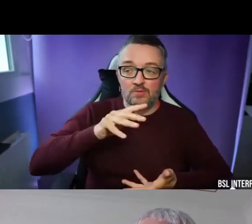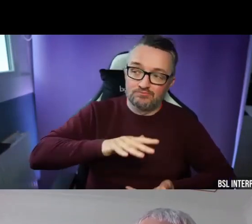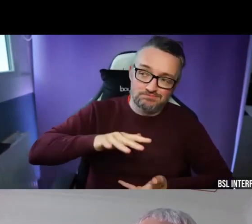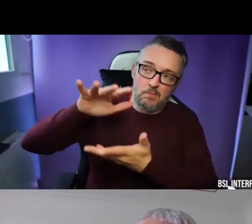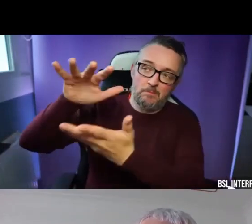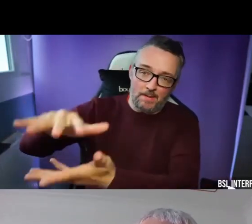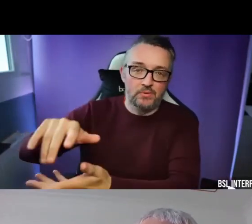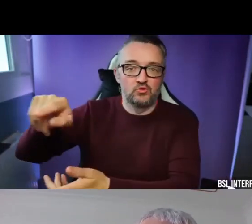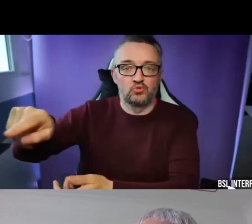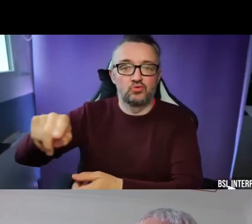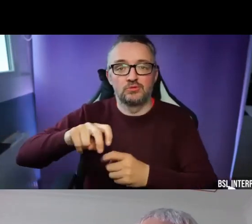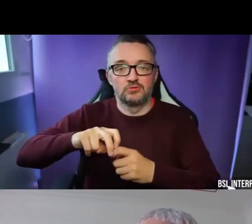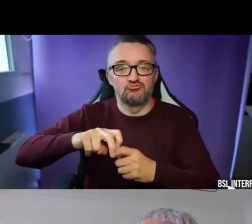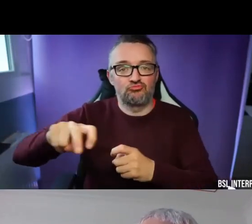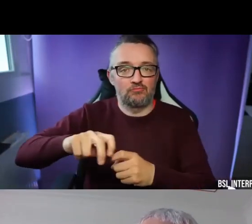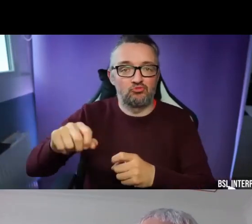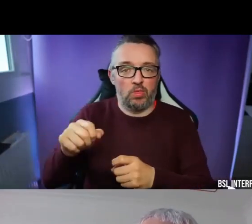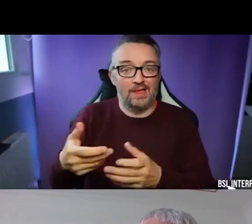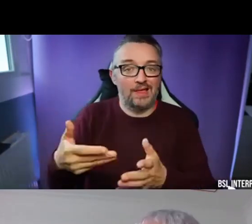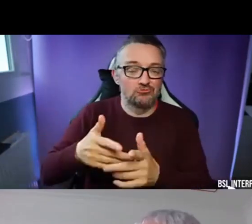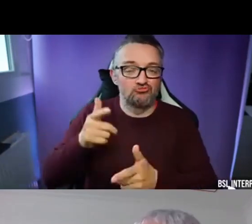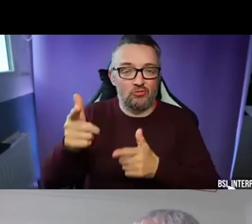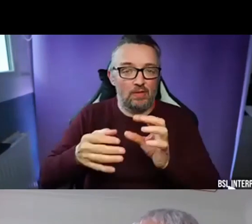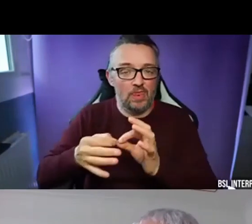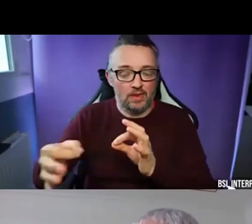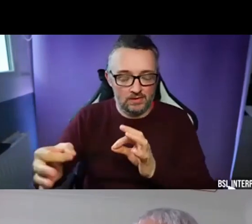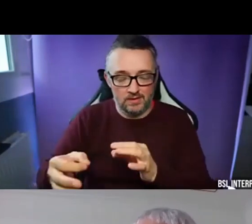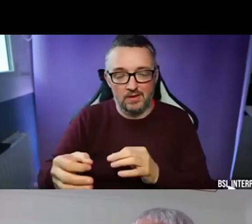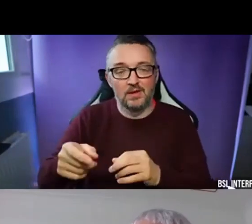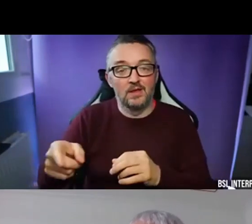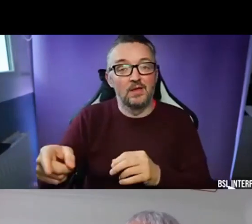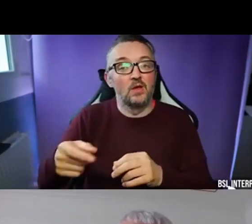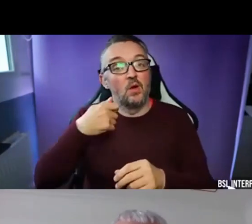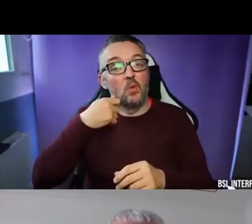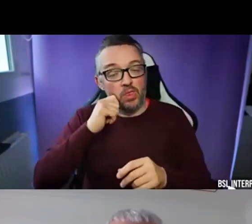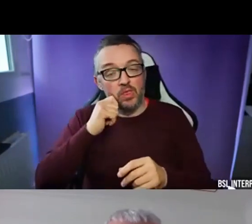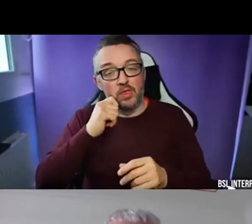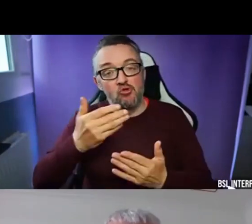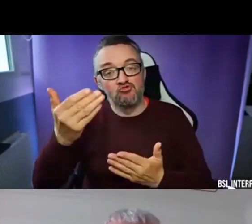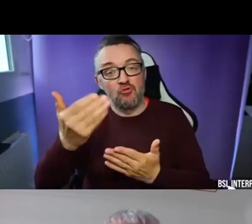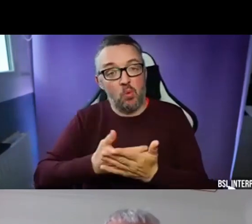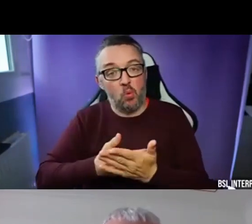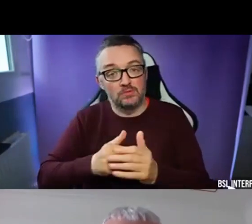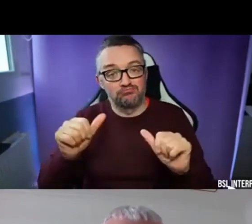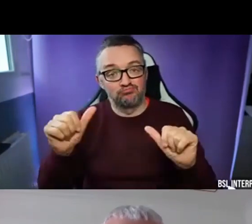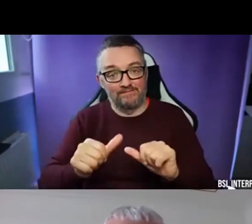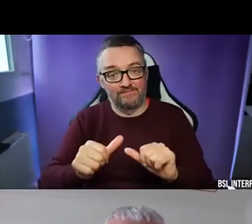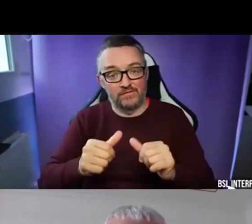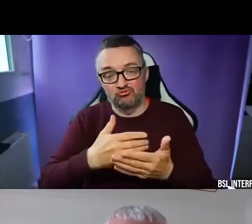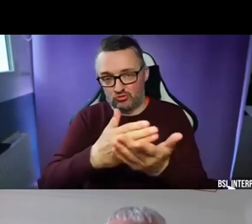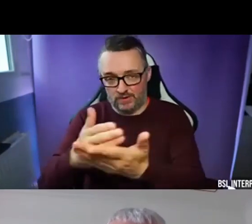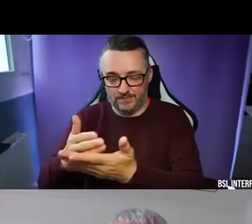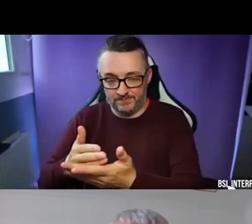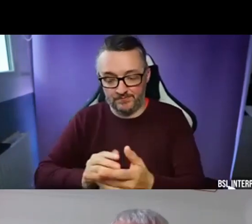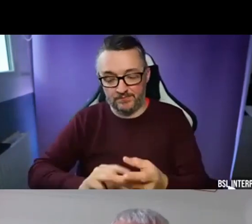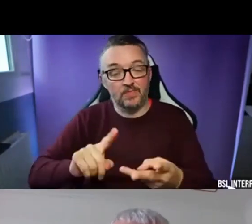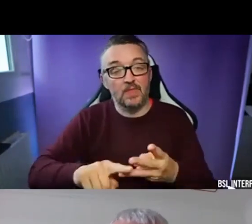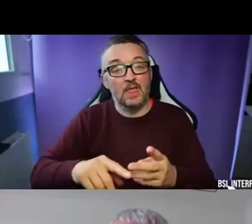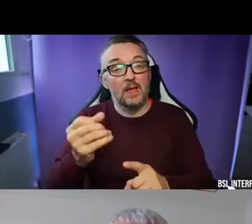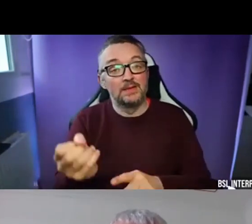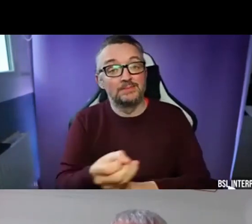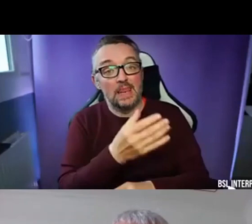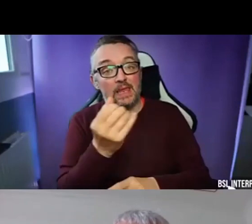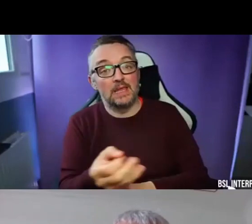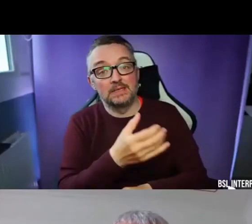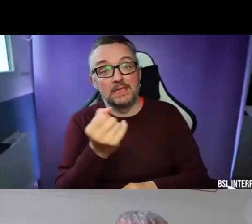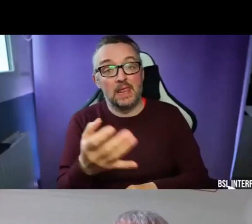to Traveline. We'll also put together a short summary report that we can share with you all after today's event. We'll also share the slides so that you can see